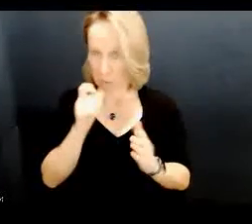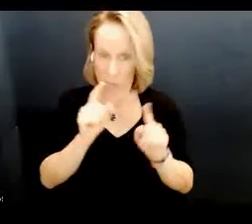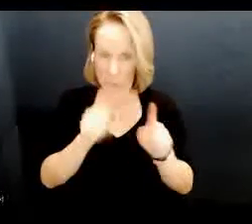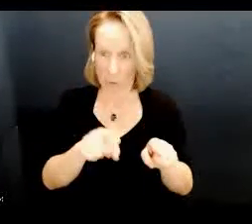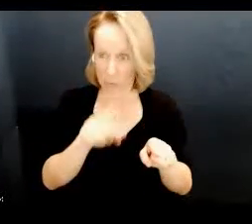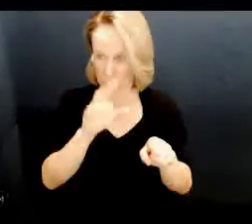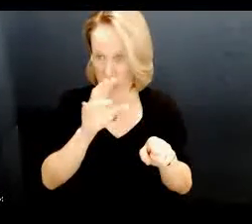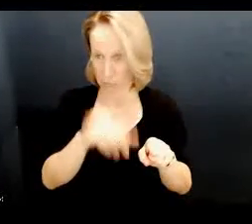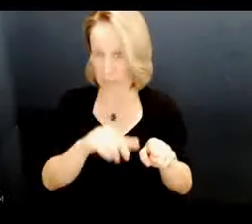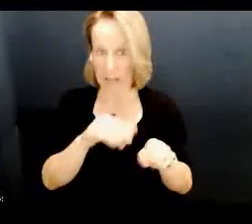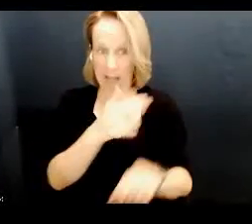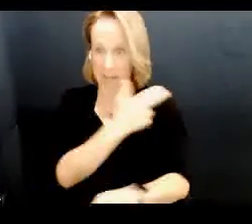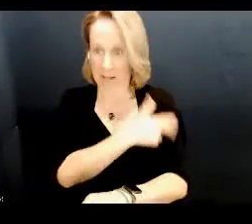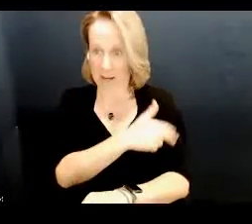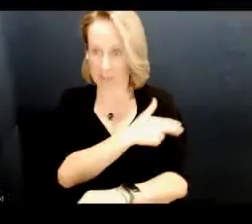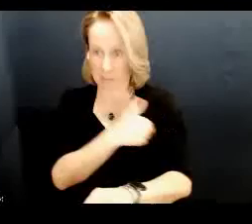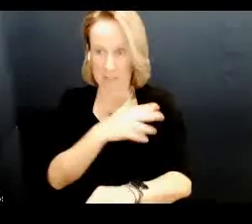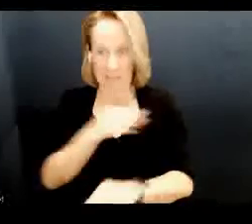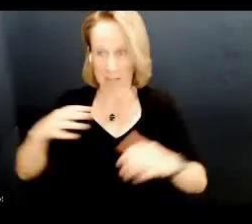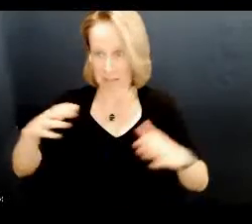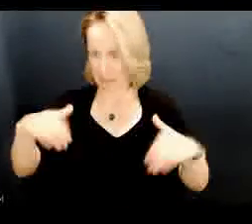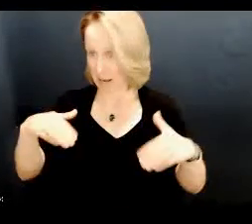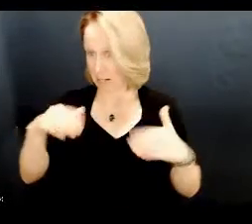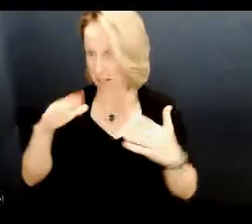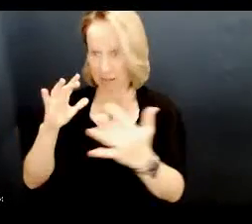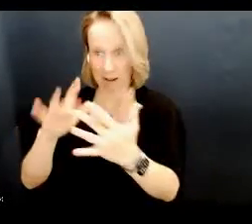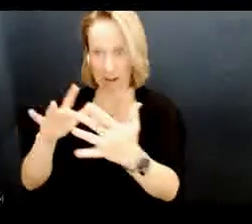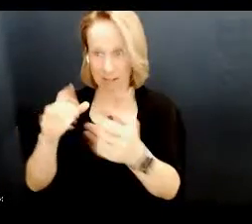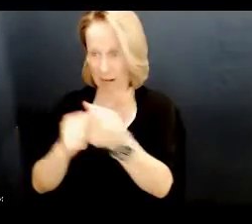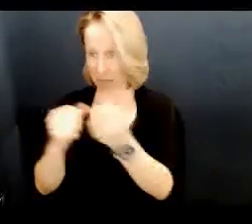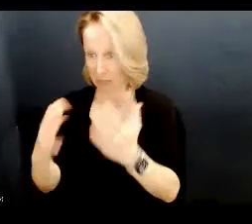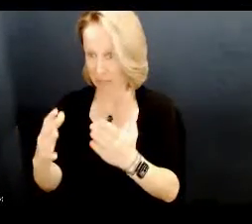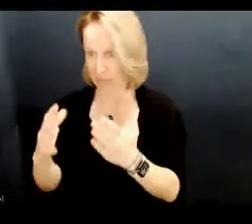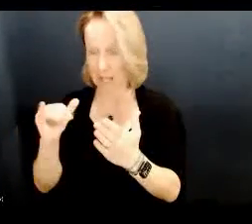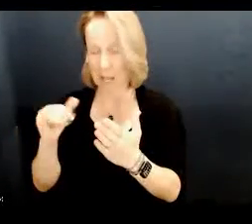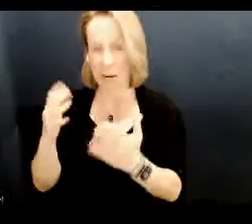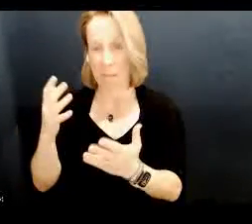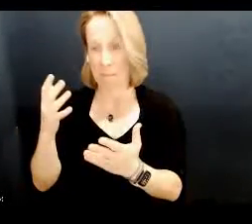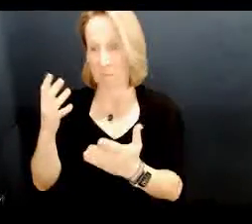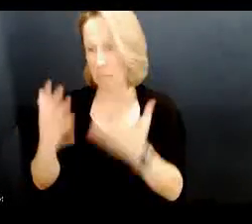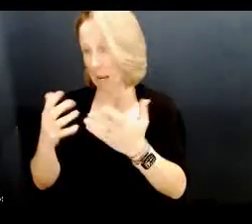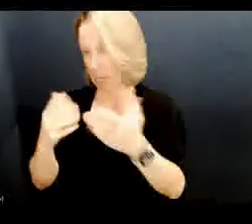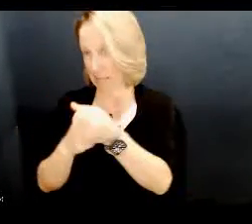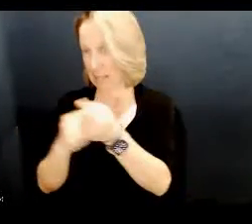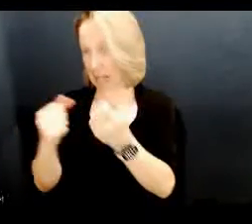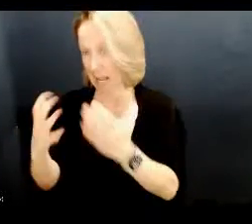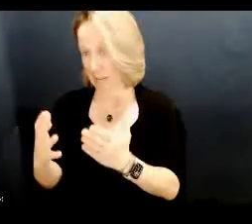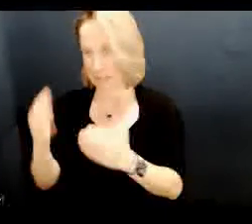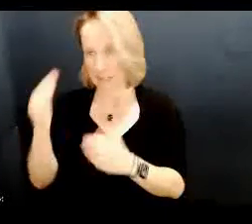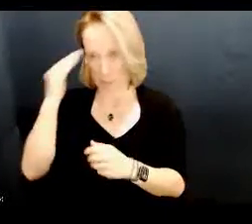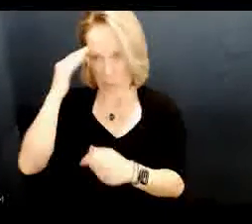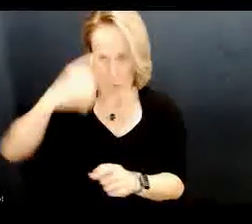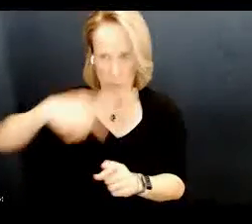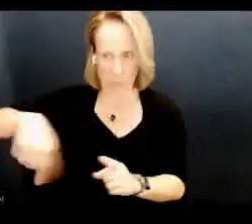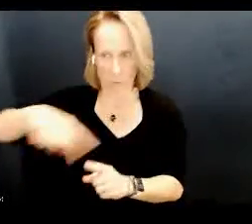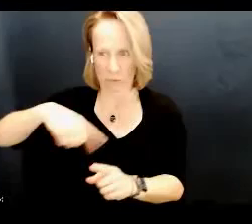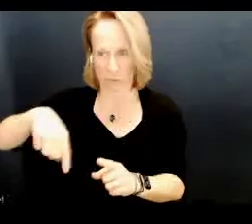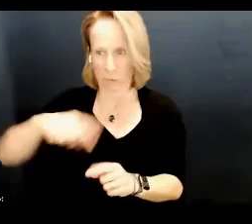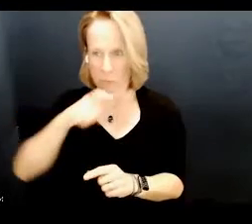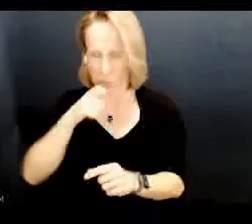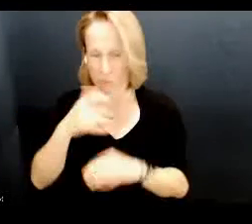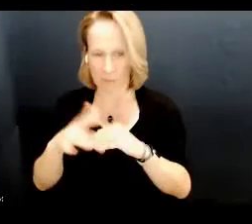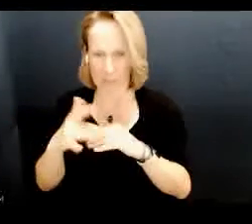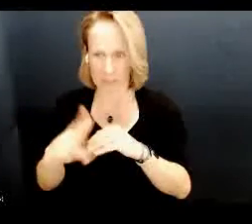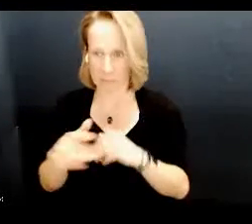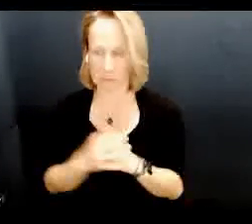facility and no advocate's been contacted, that the advocates at that facility, at least, they know about the local advocate who is available,